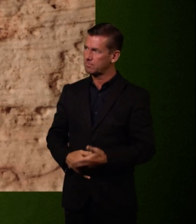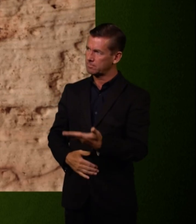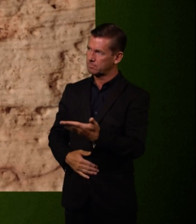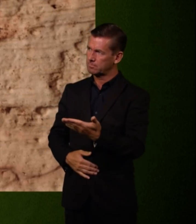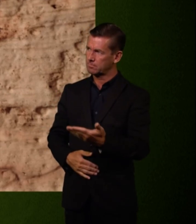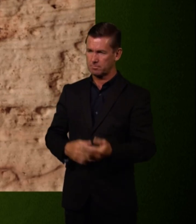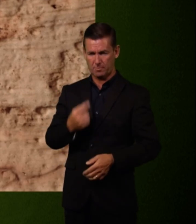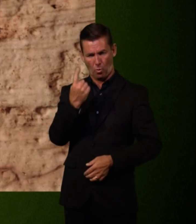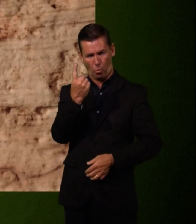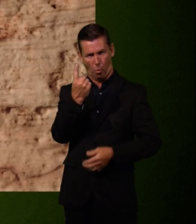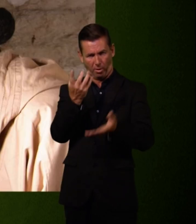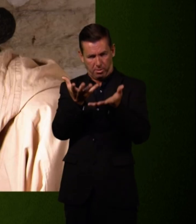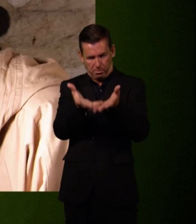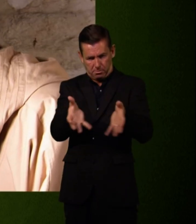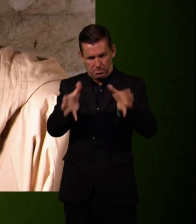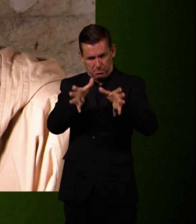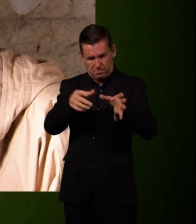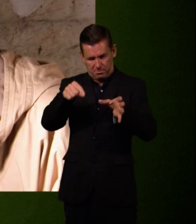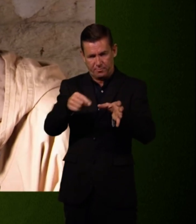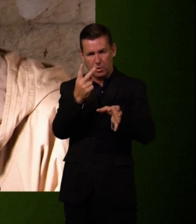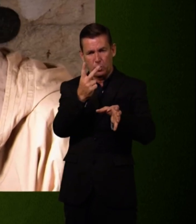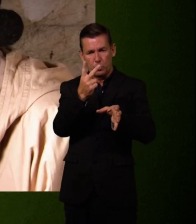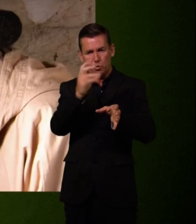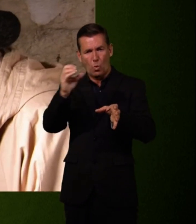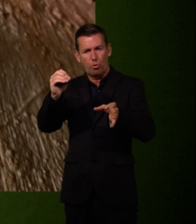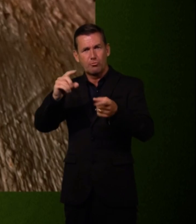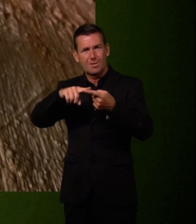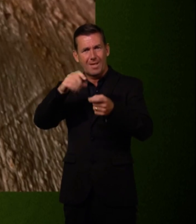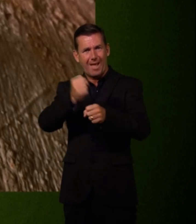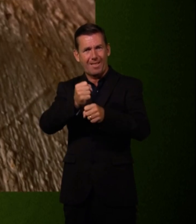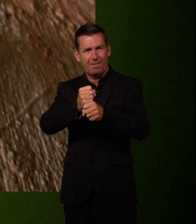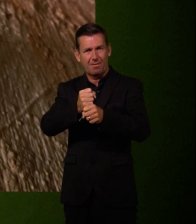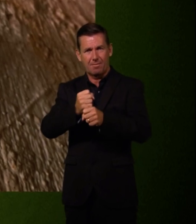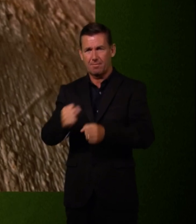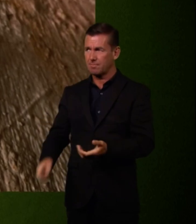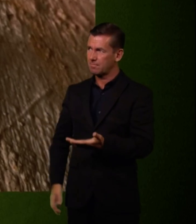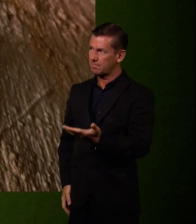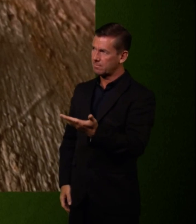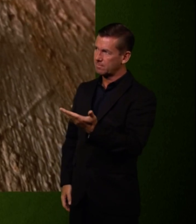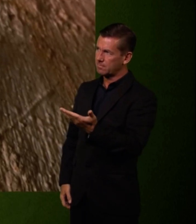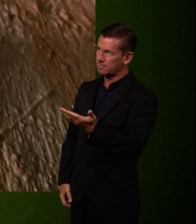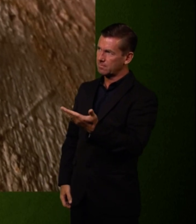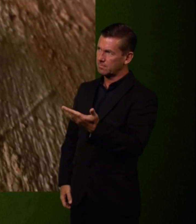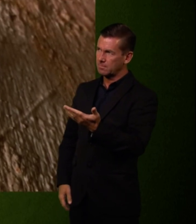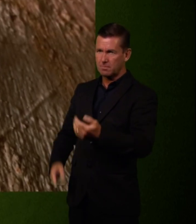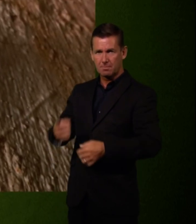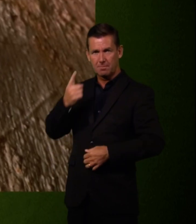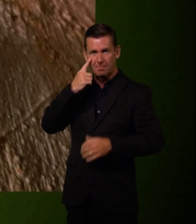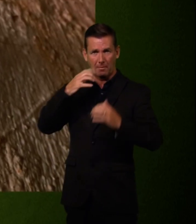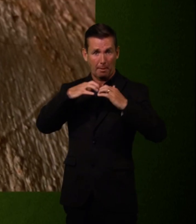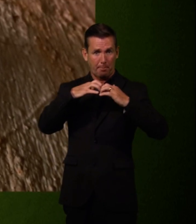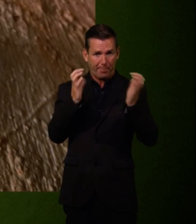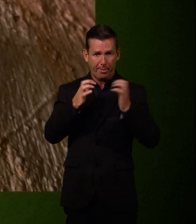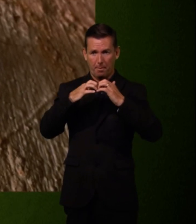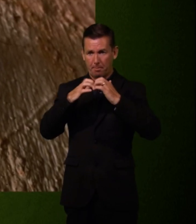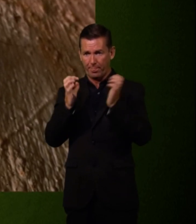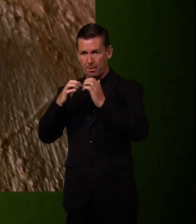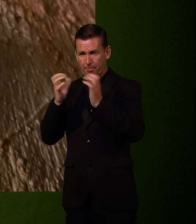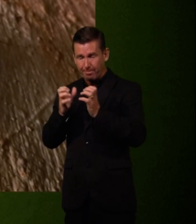eggs, and right now they're starting to hatch, and you can see over here the spiderlings are starting to make their way out.